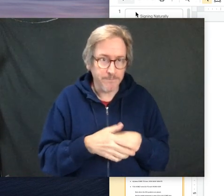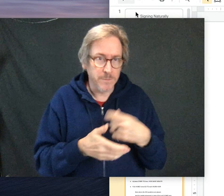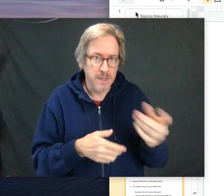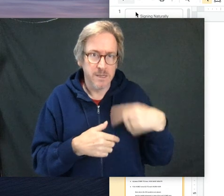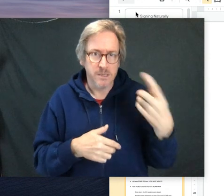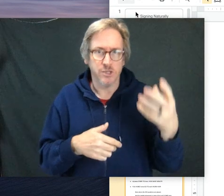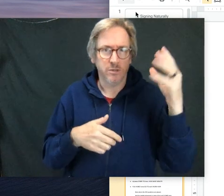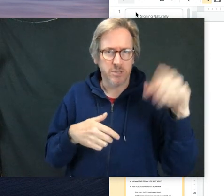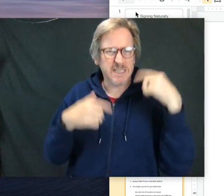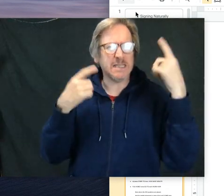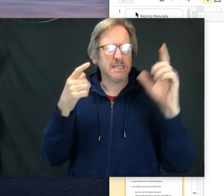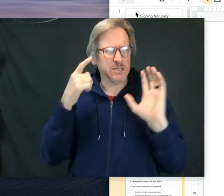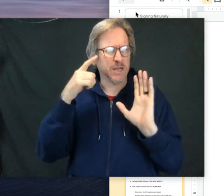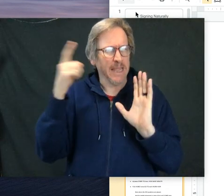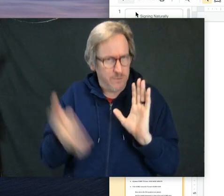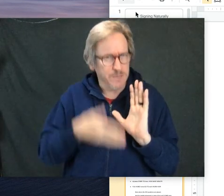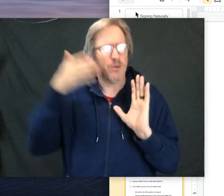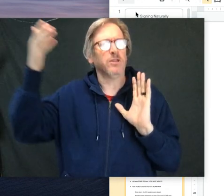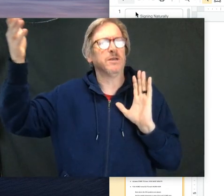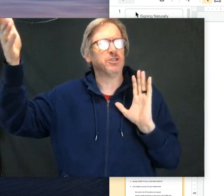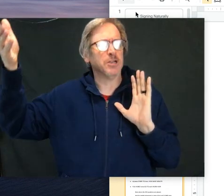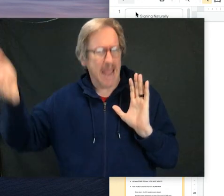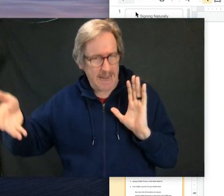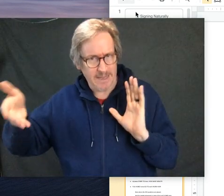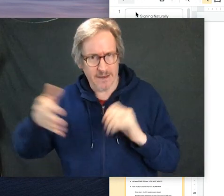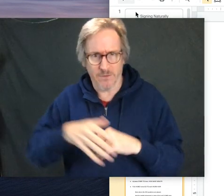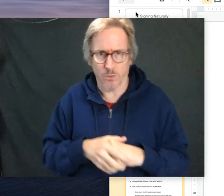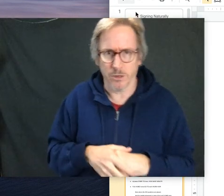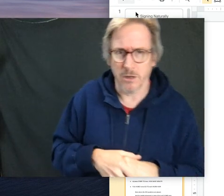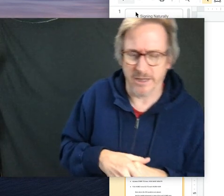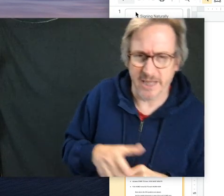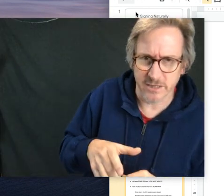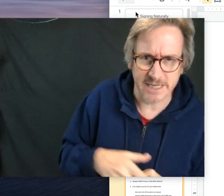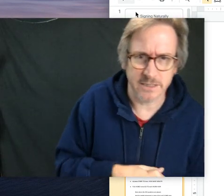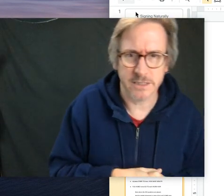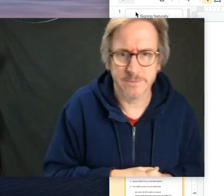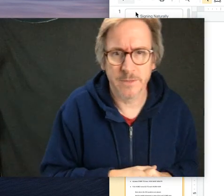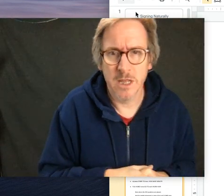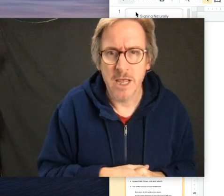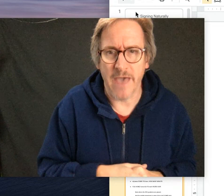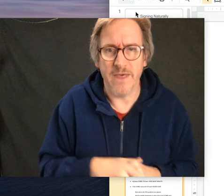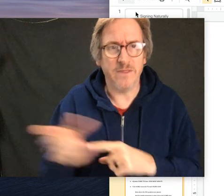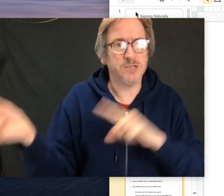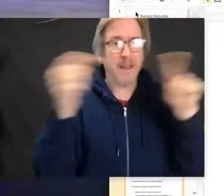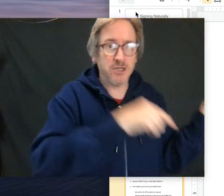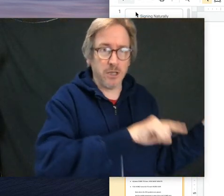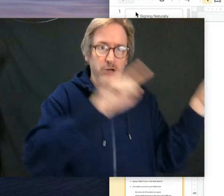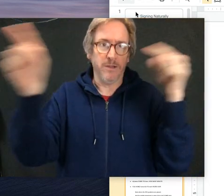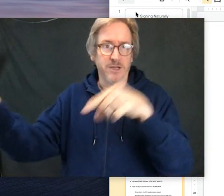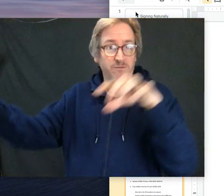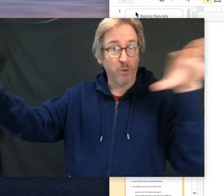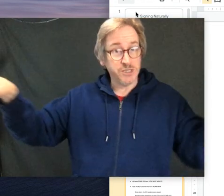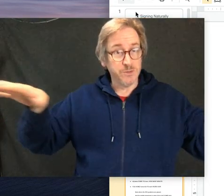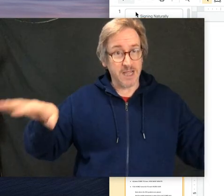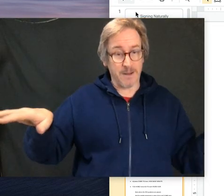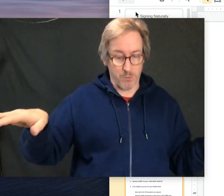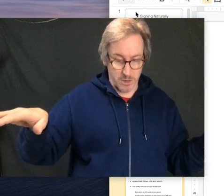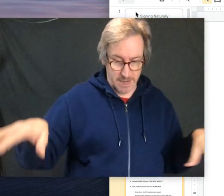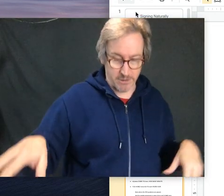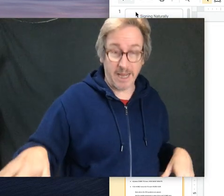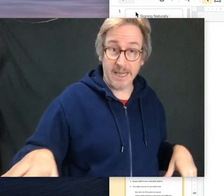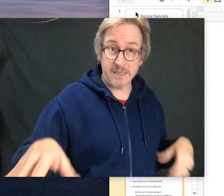Okay. So just to sort of get used to putting the question at the end of the word, at the end of the sentence. And then the spatial agreement of once you set